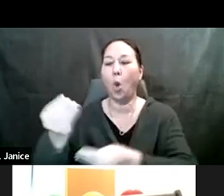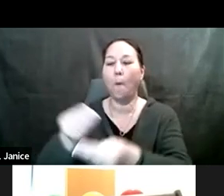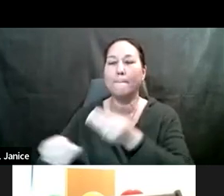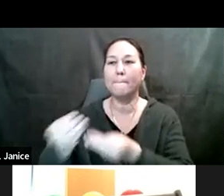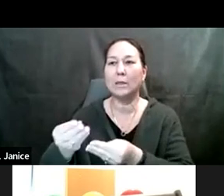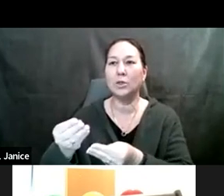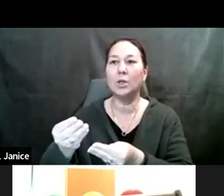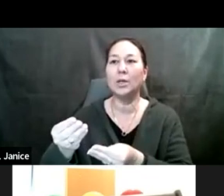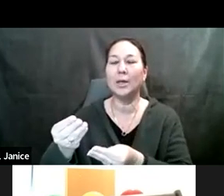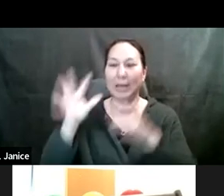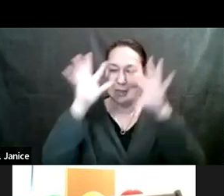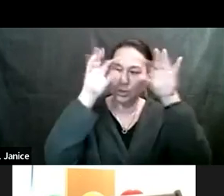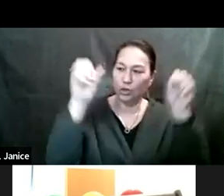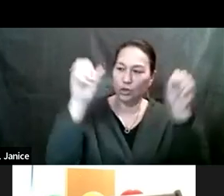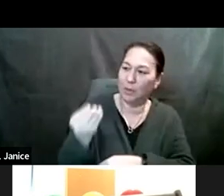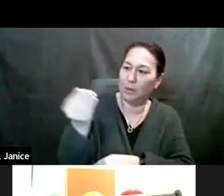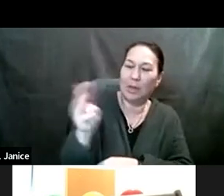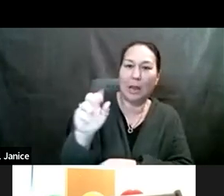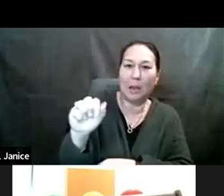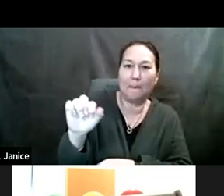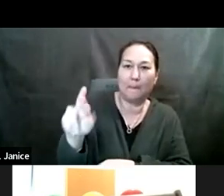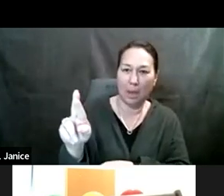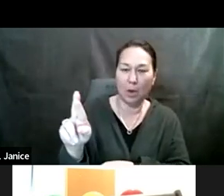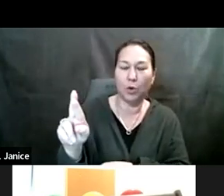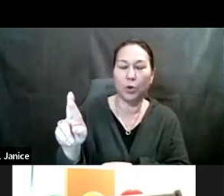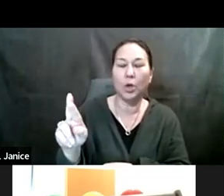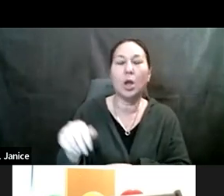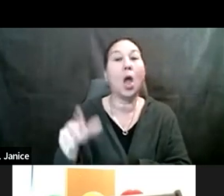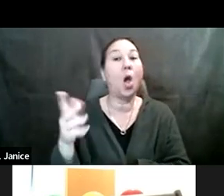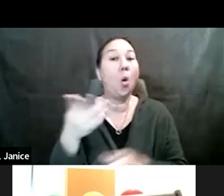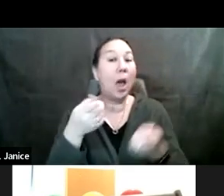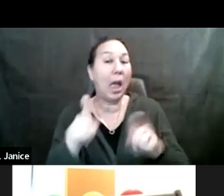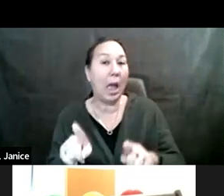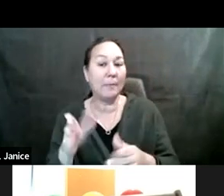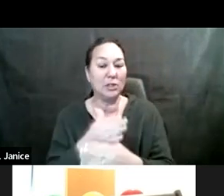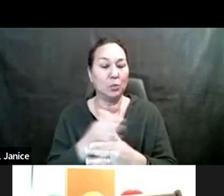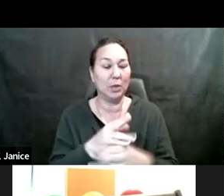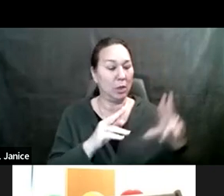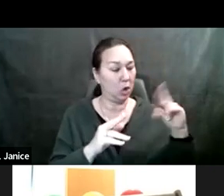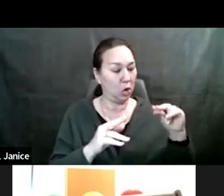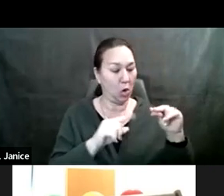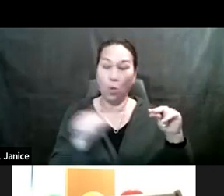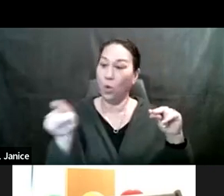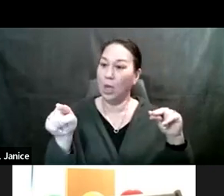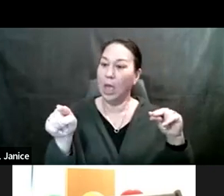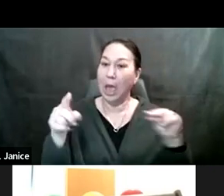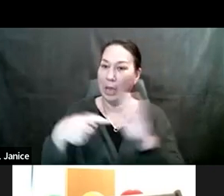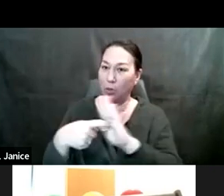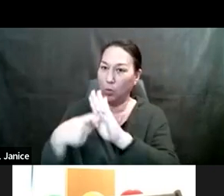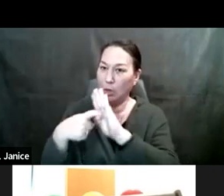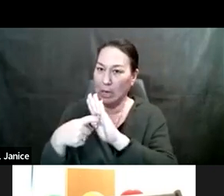the city council what happens in between the no vote and the city council's required hearing